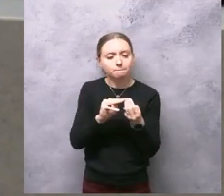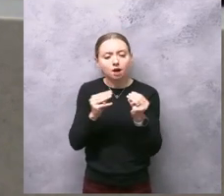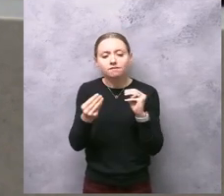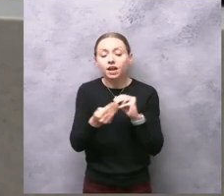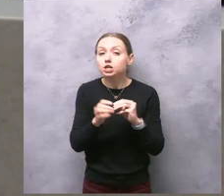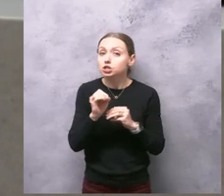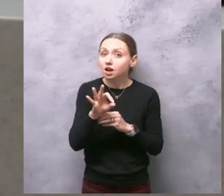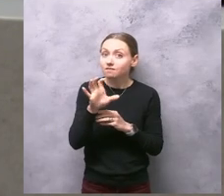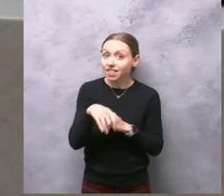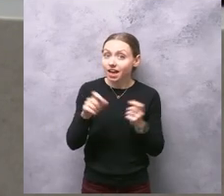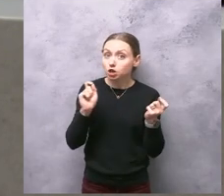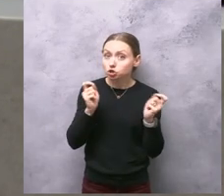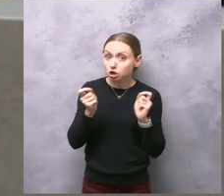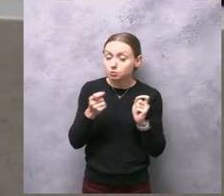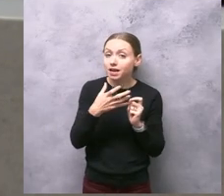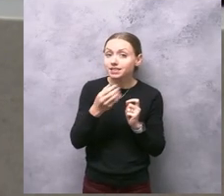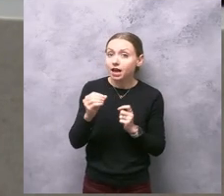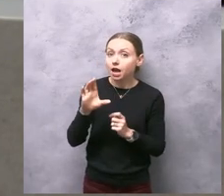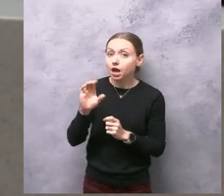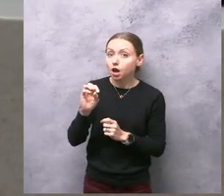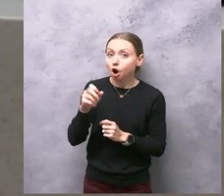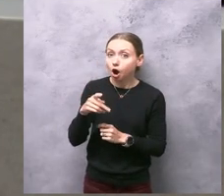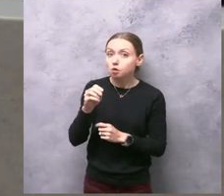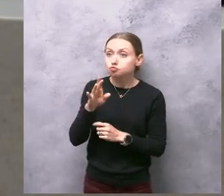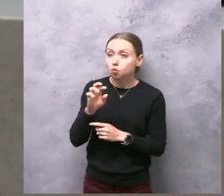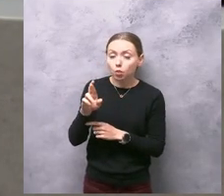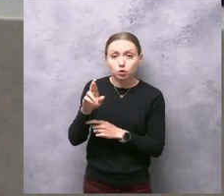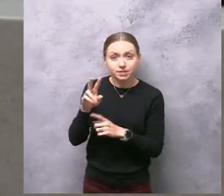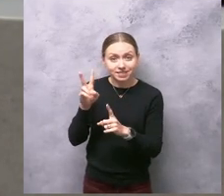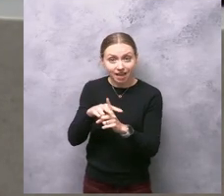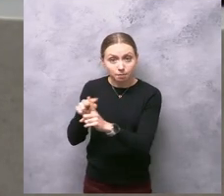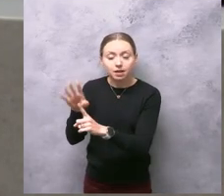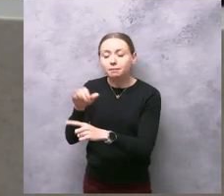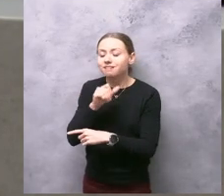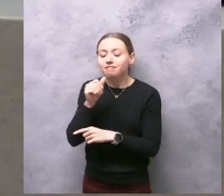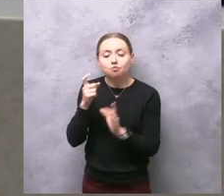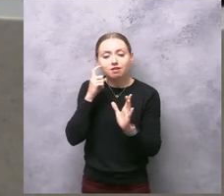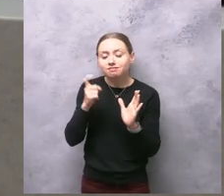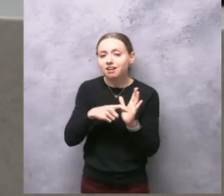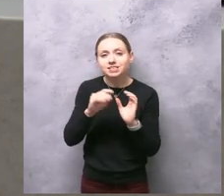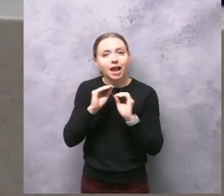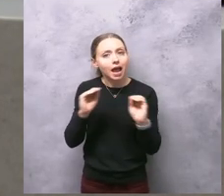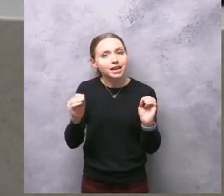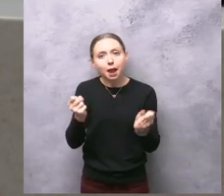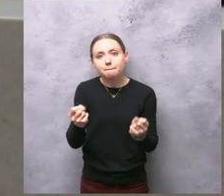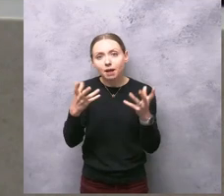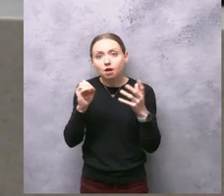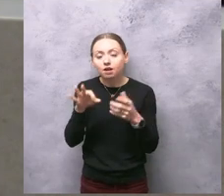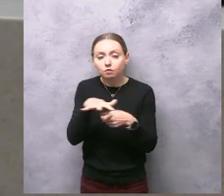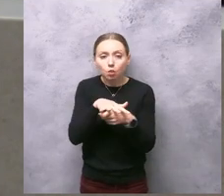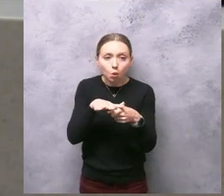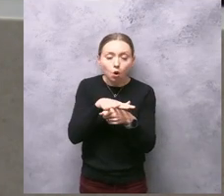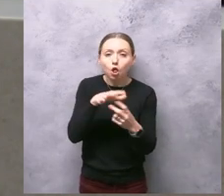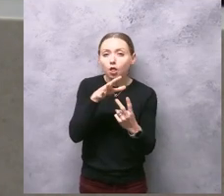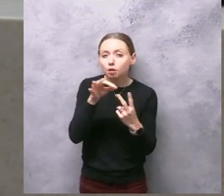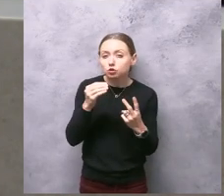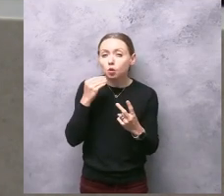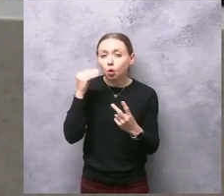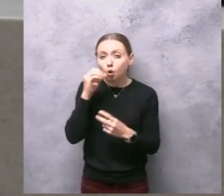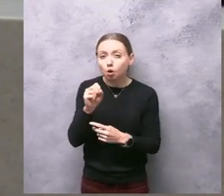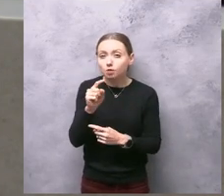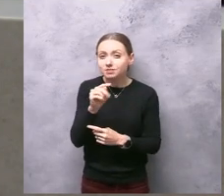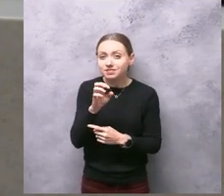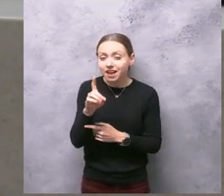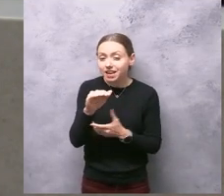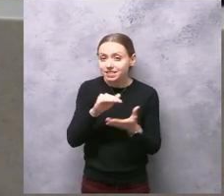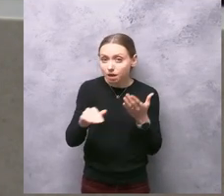in comptroller's property value assignment by not recognizing any amount of the local optional homestead exemption granted under Texas Tax